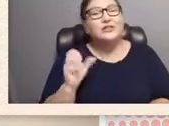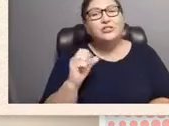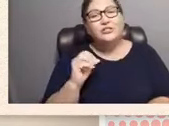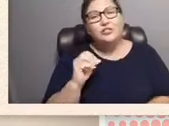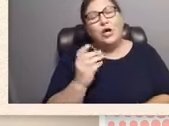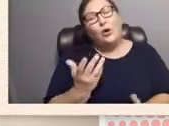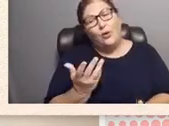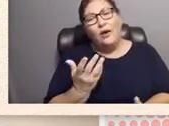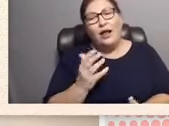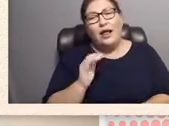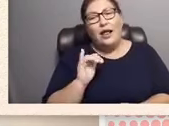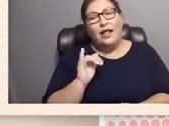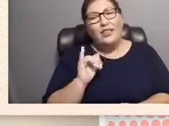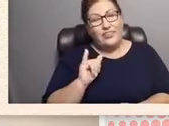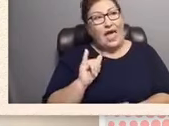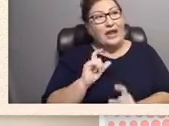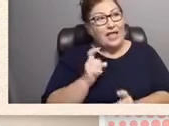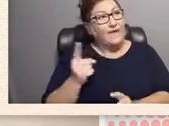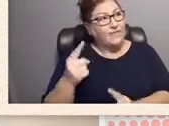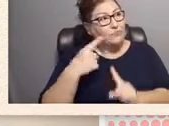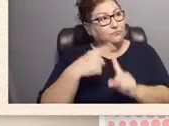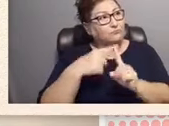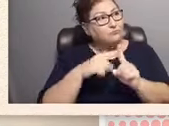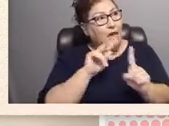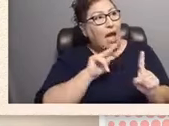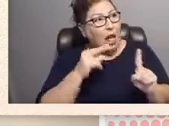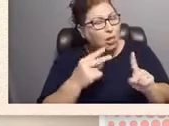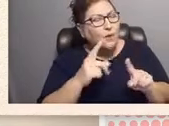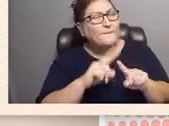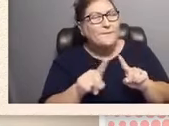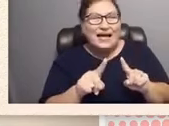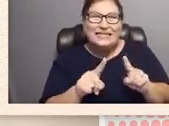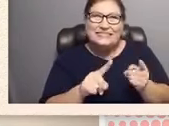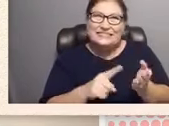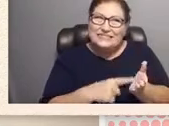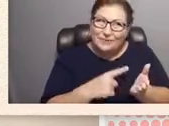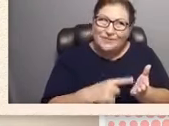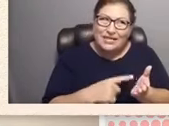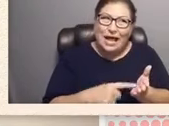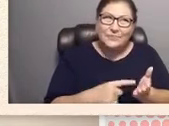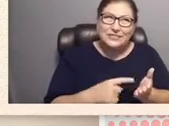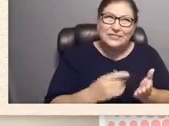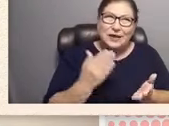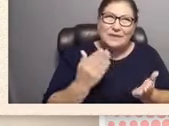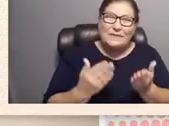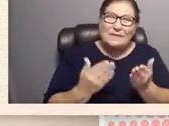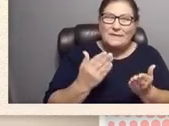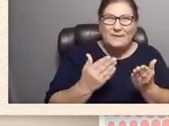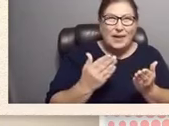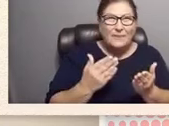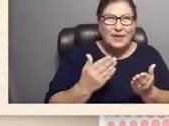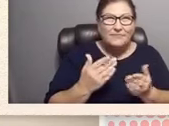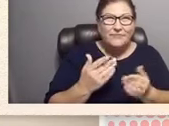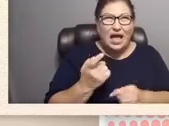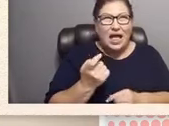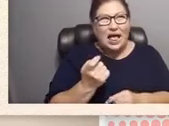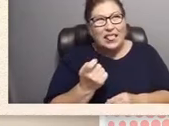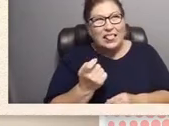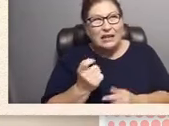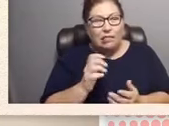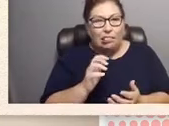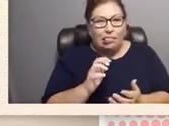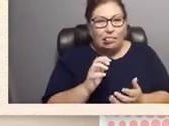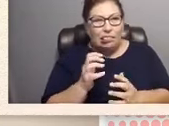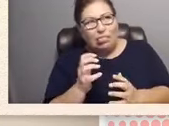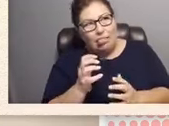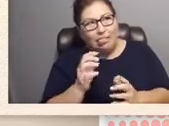good outlook, but at times it was maybe a slanted one or bias because that's just what